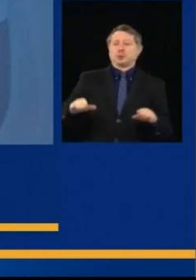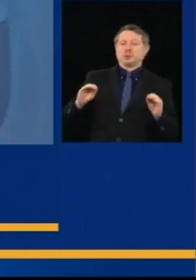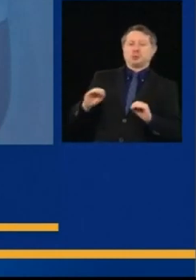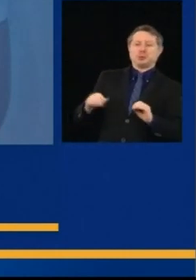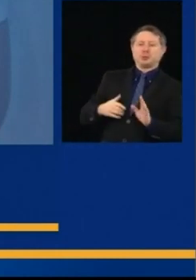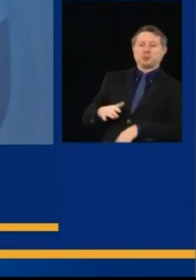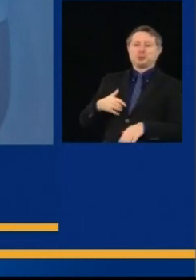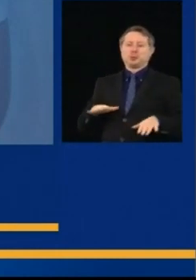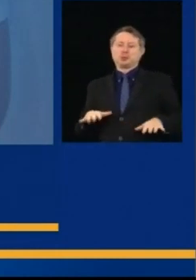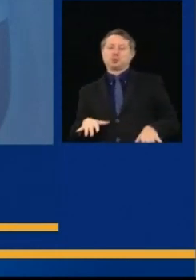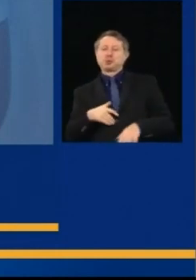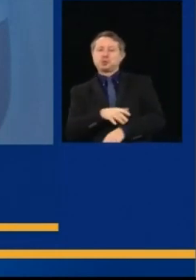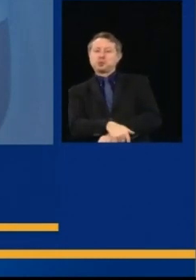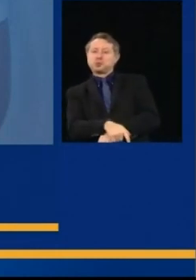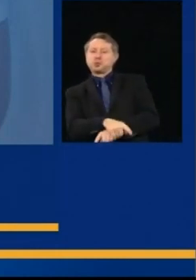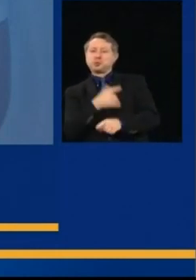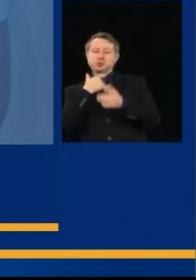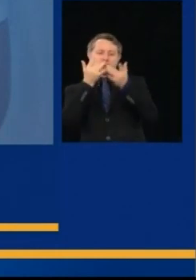Less than